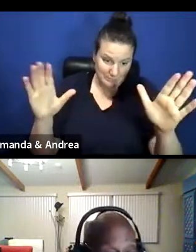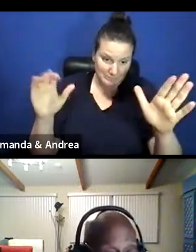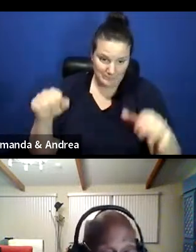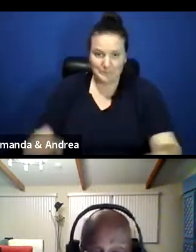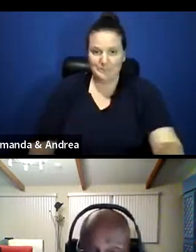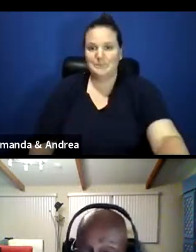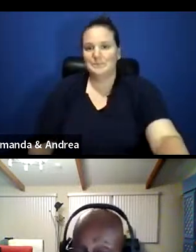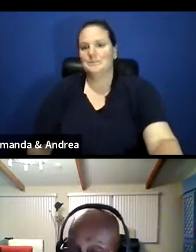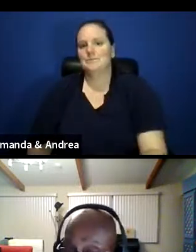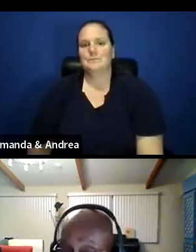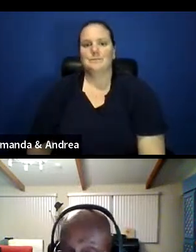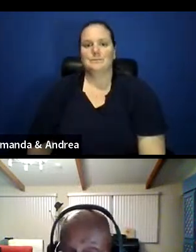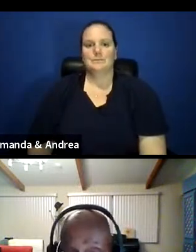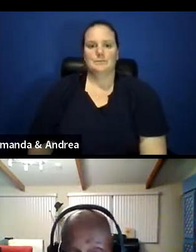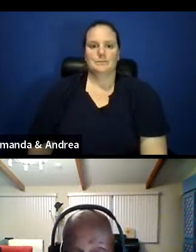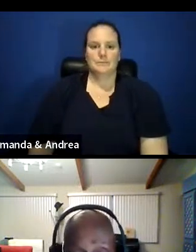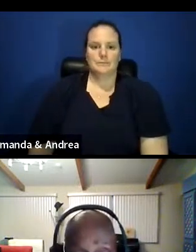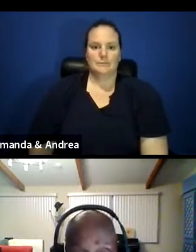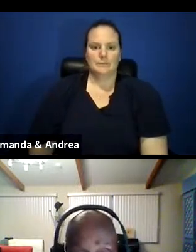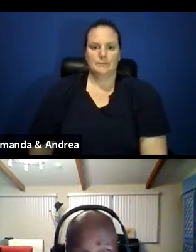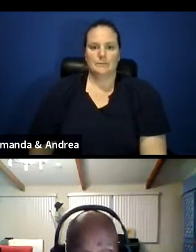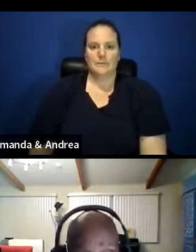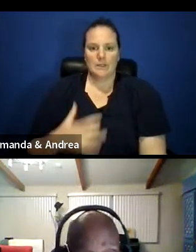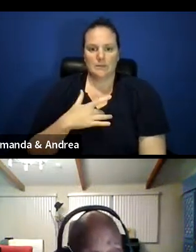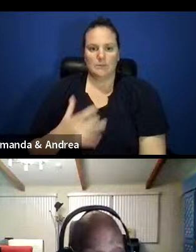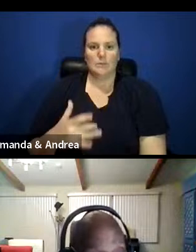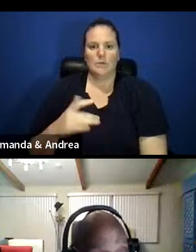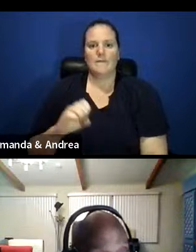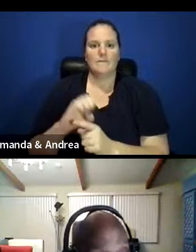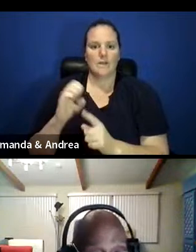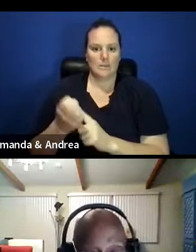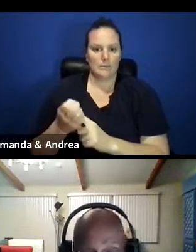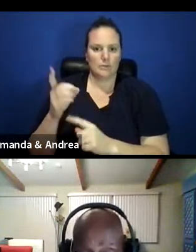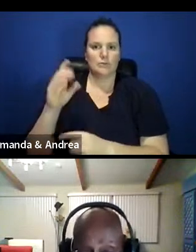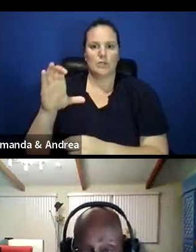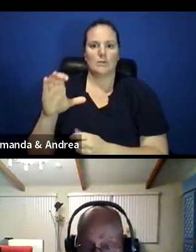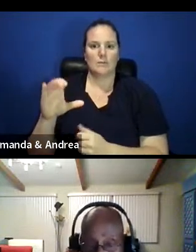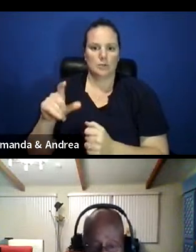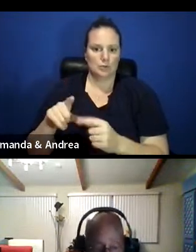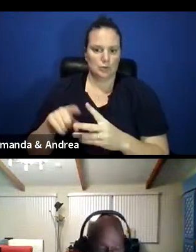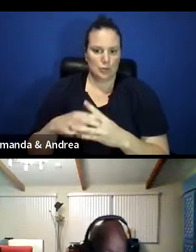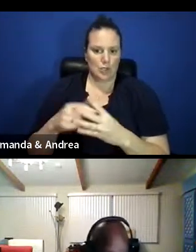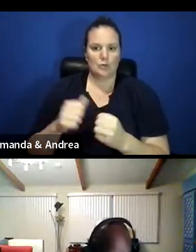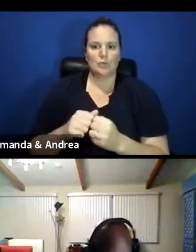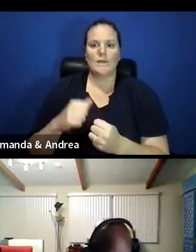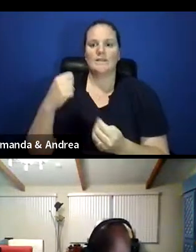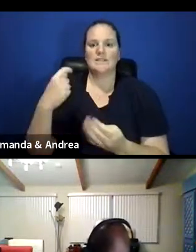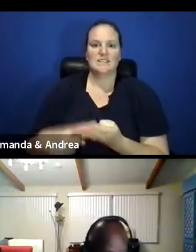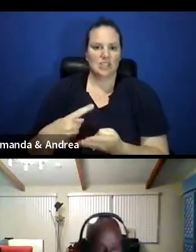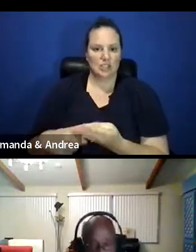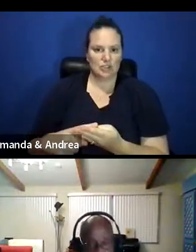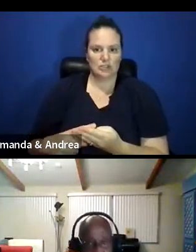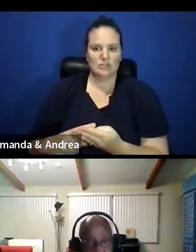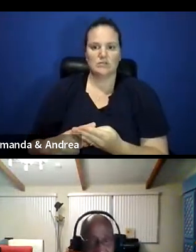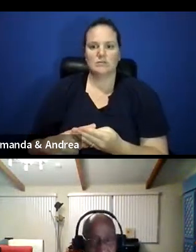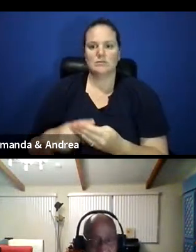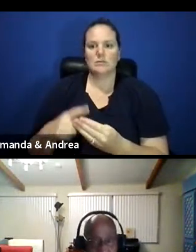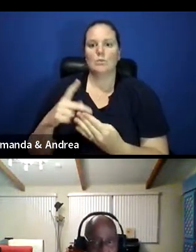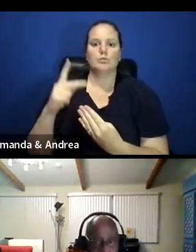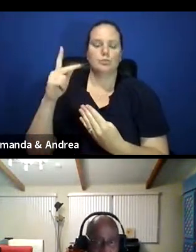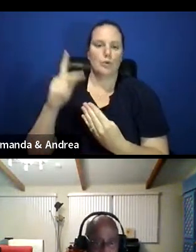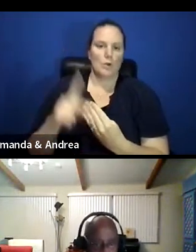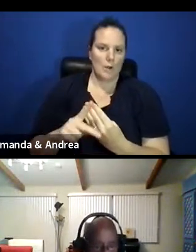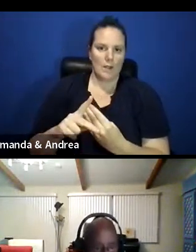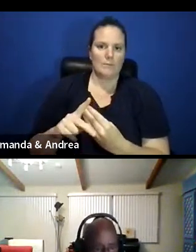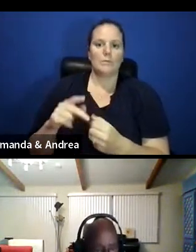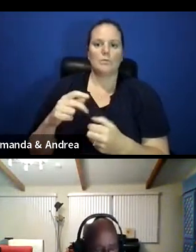The typical environmental document starts with a discussion of the program,